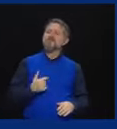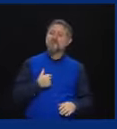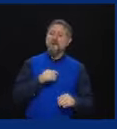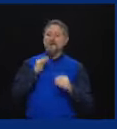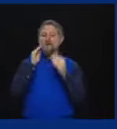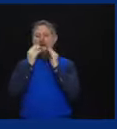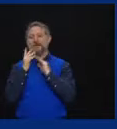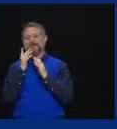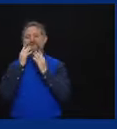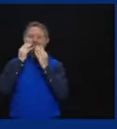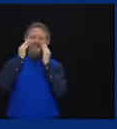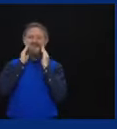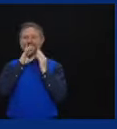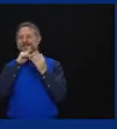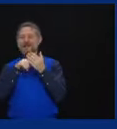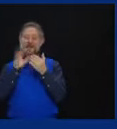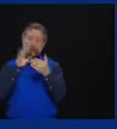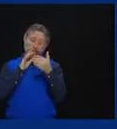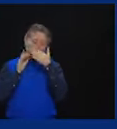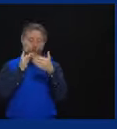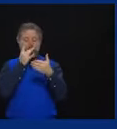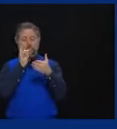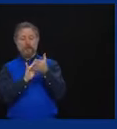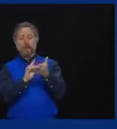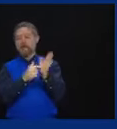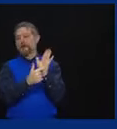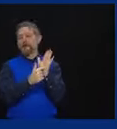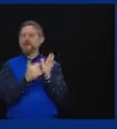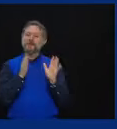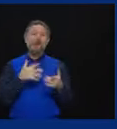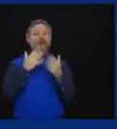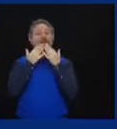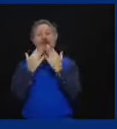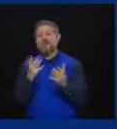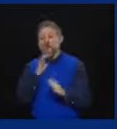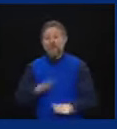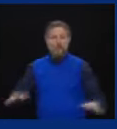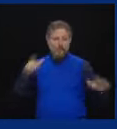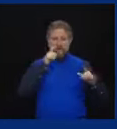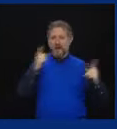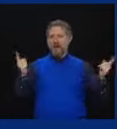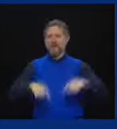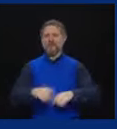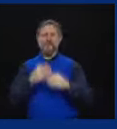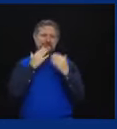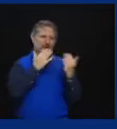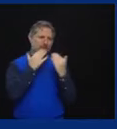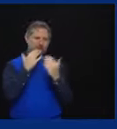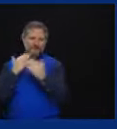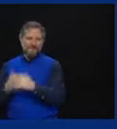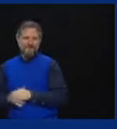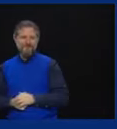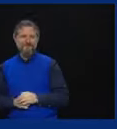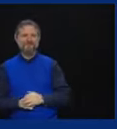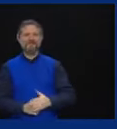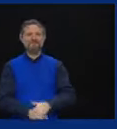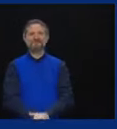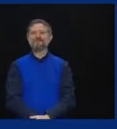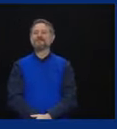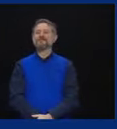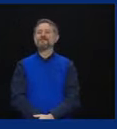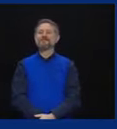problem. So thank you, everyone. I want to thank all the members of the press for being here to cover this. Thank you. Thank you for